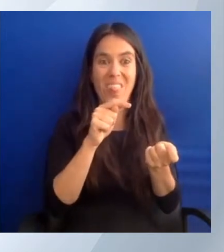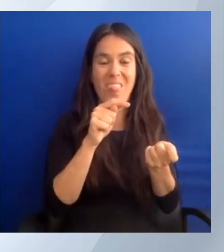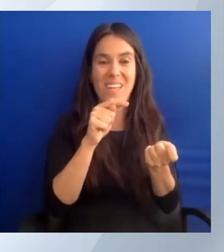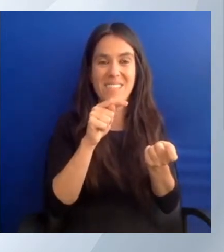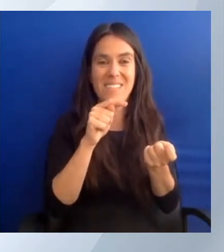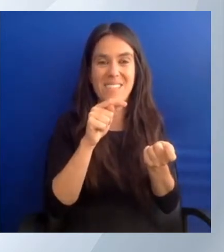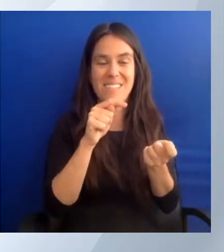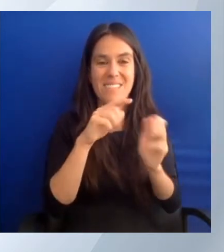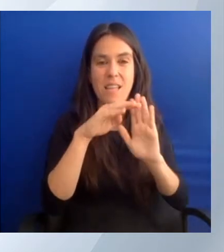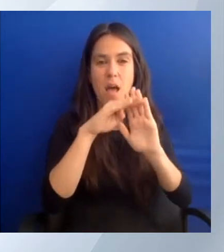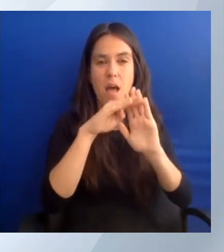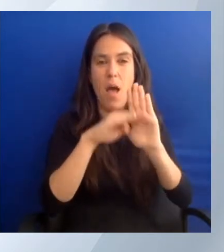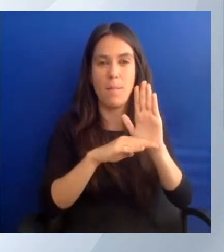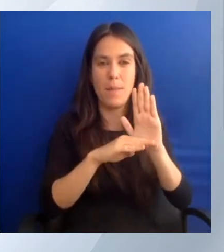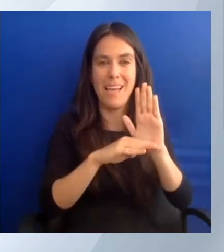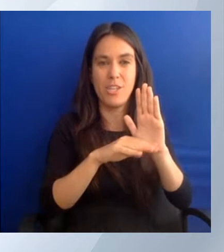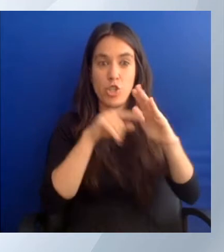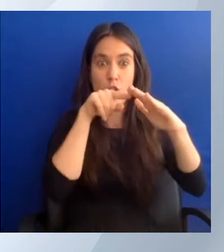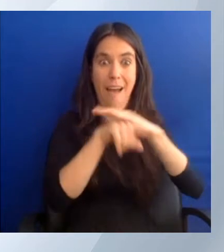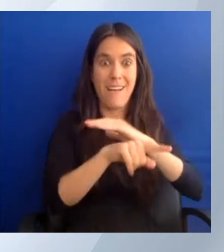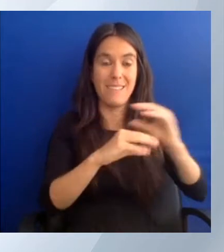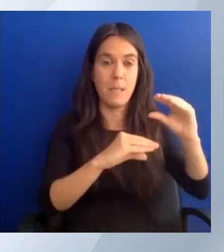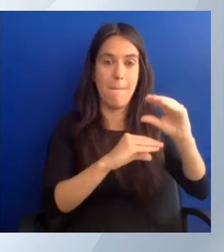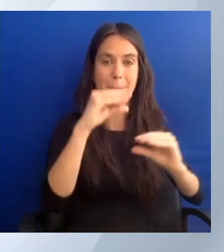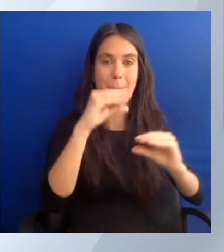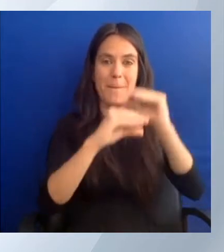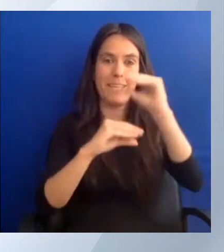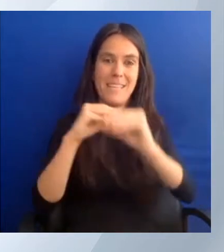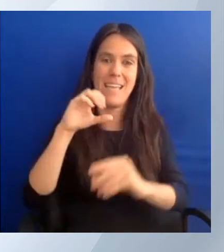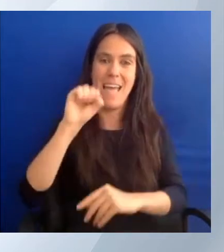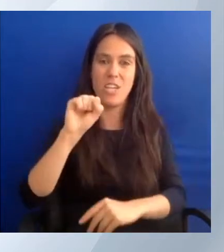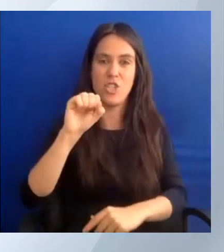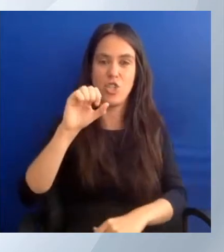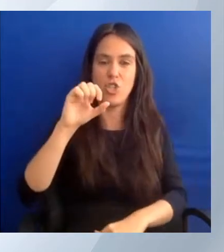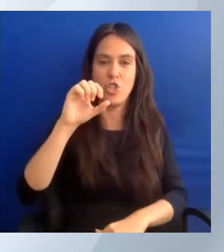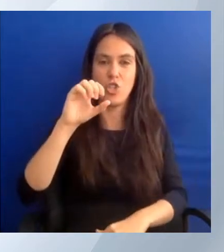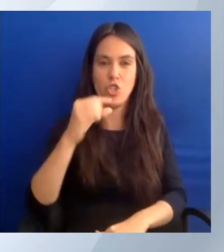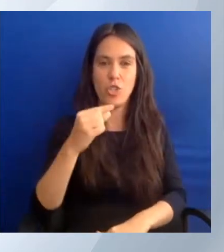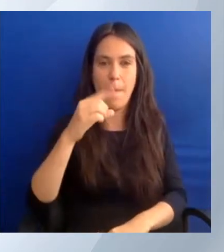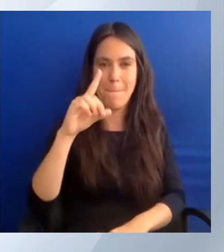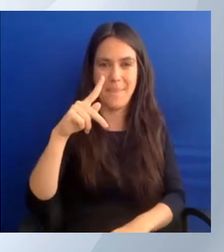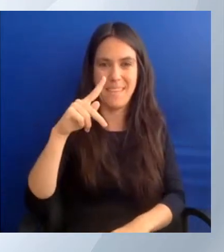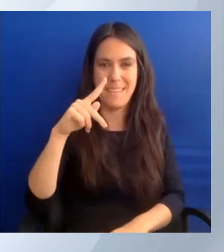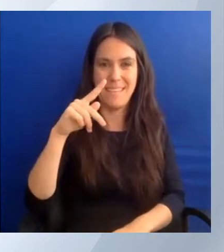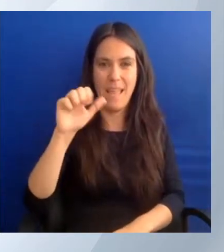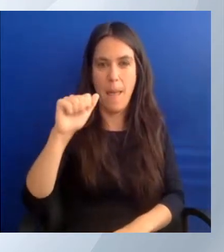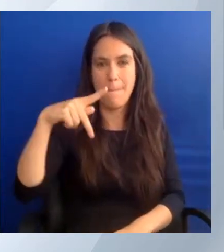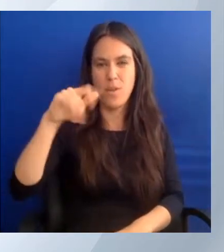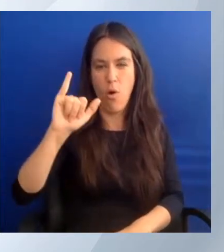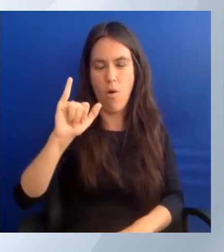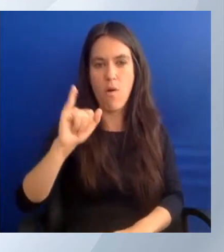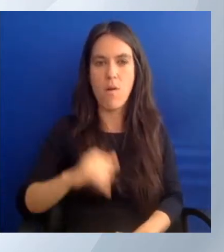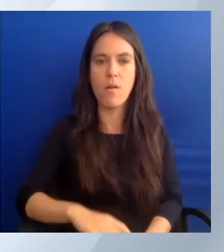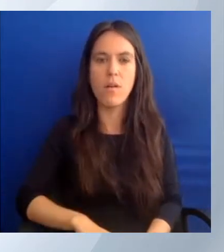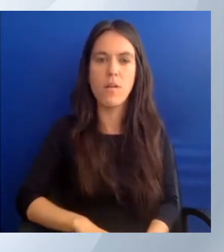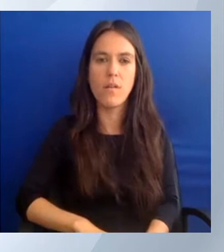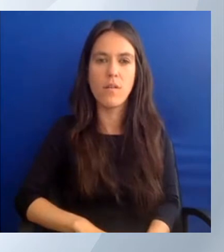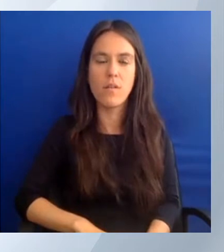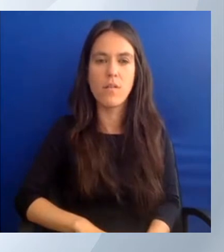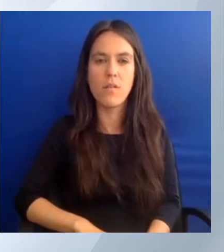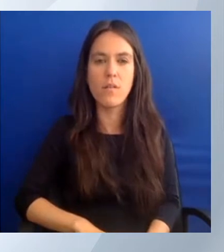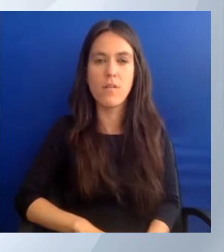the building block using an HTTP and gRPC protocol. Here, the sidecar runs